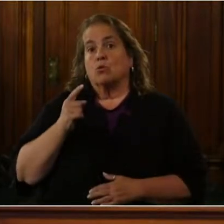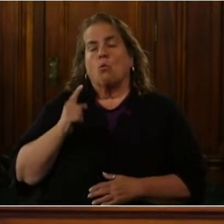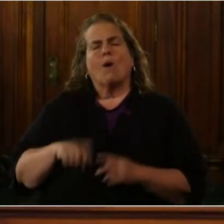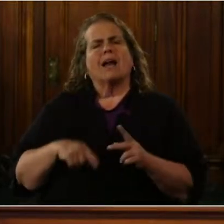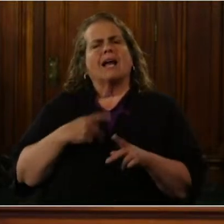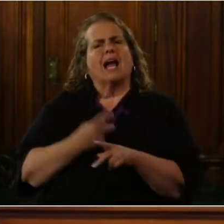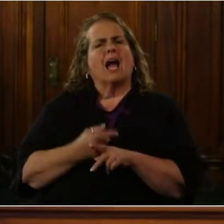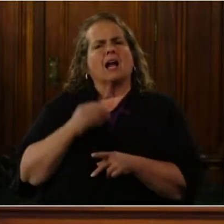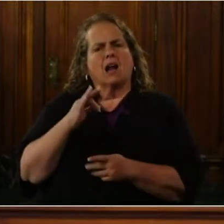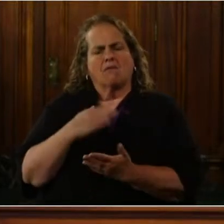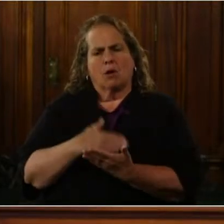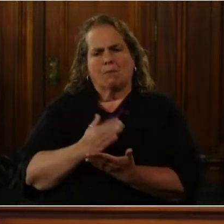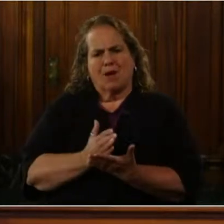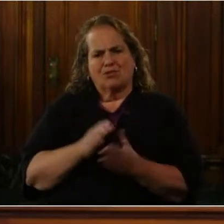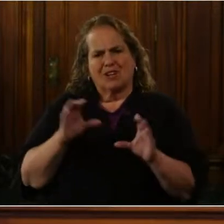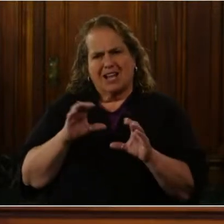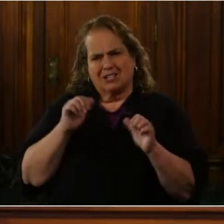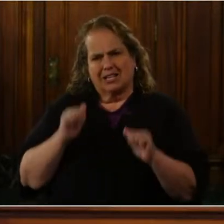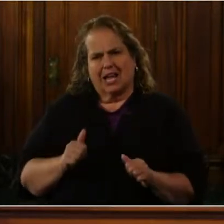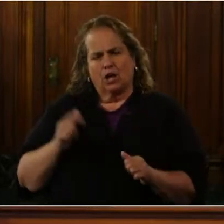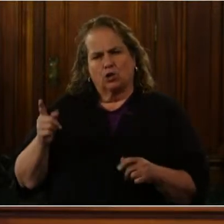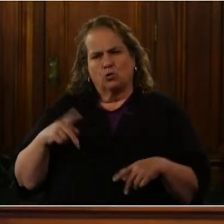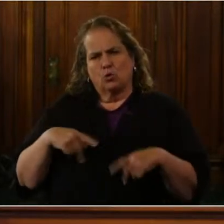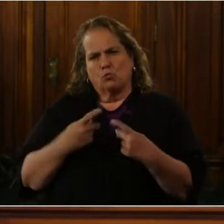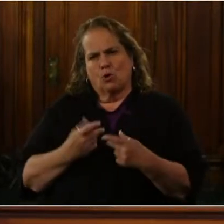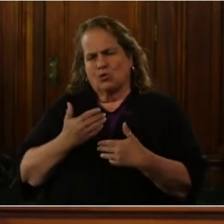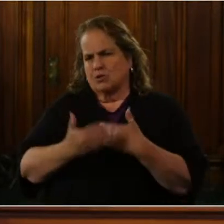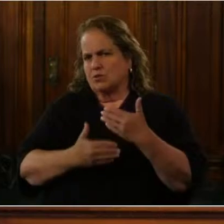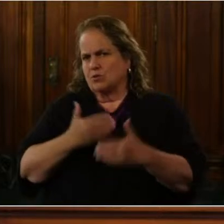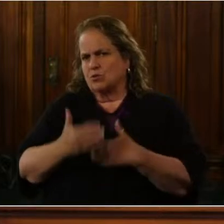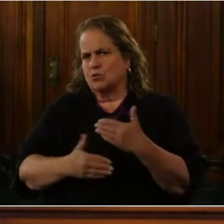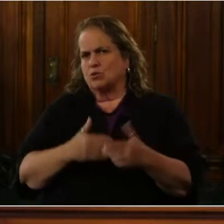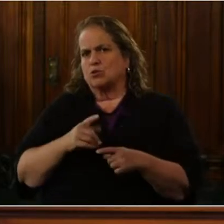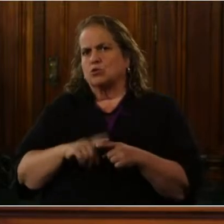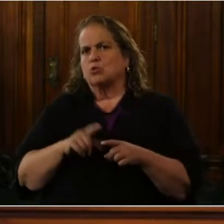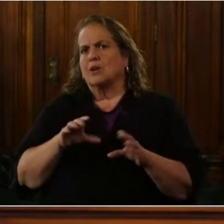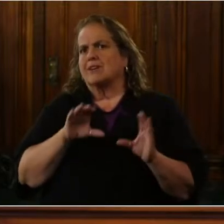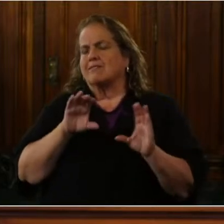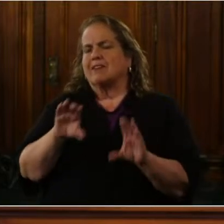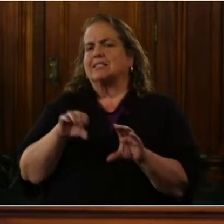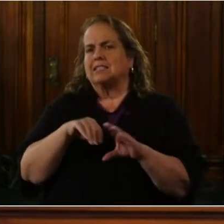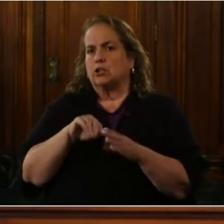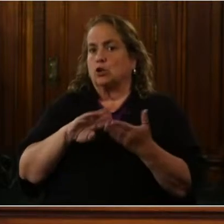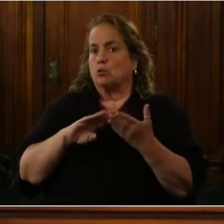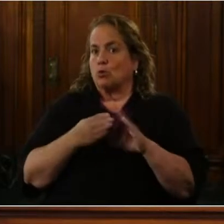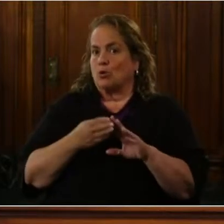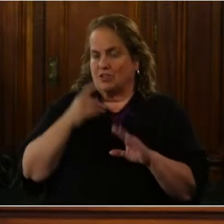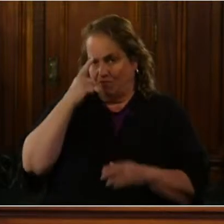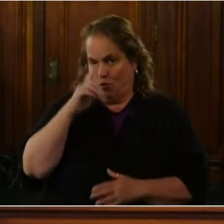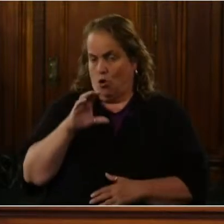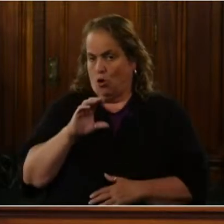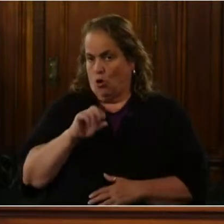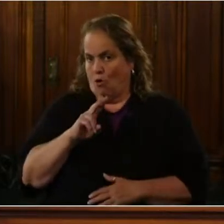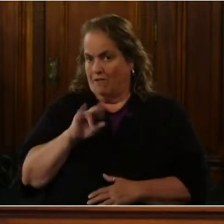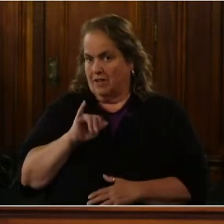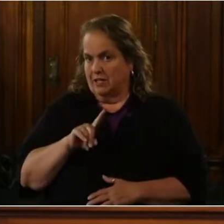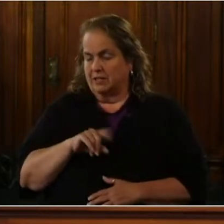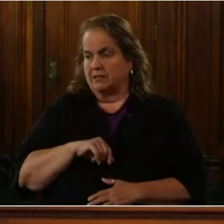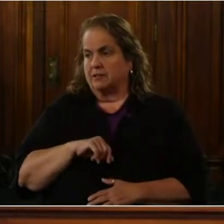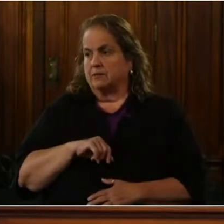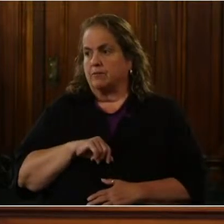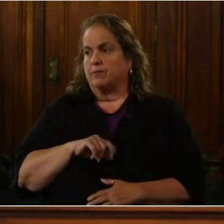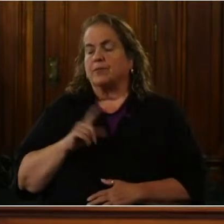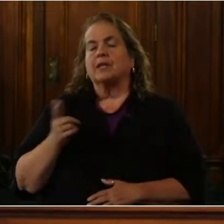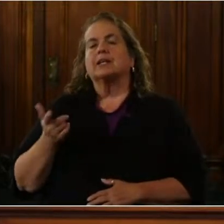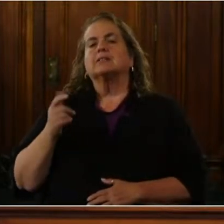What kind of budgetary actions do you propose going forward to invest in community college? The question is what type of, and the question is from Mike,